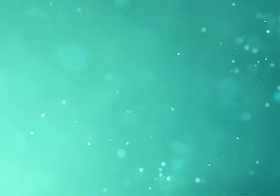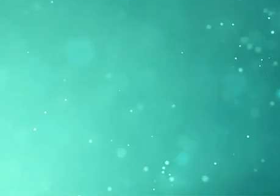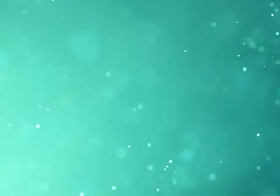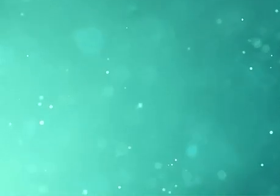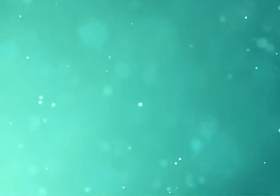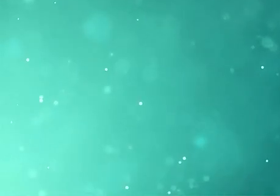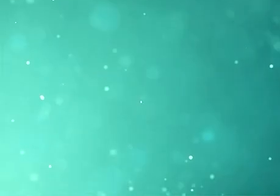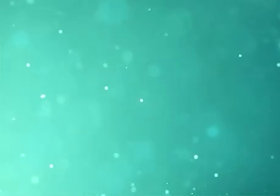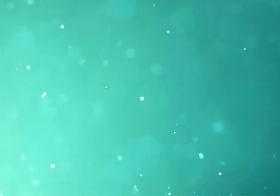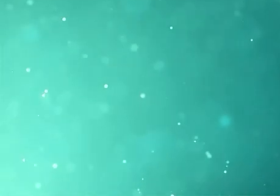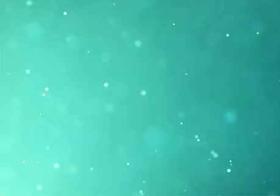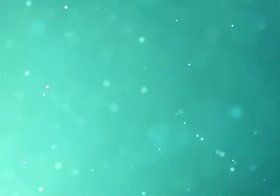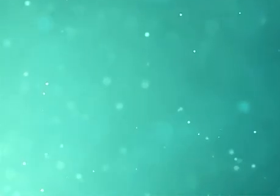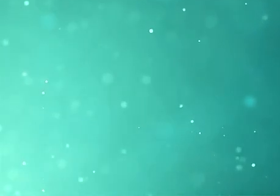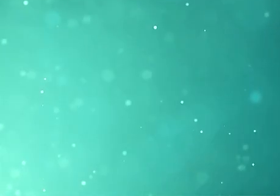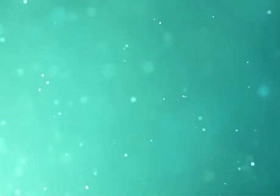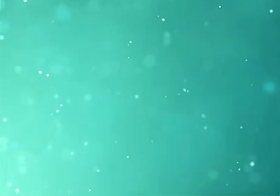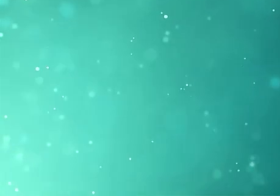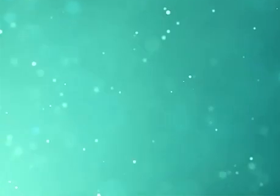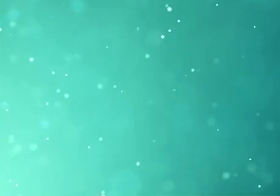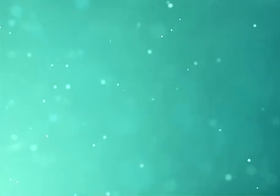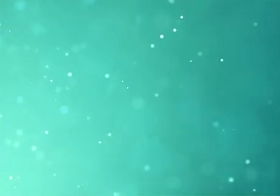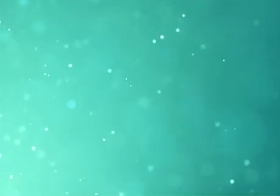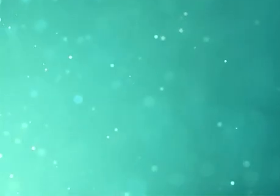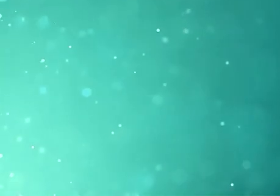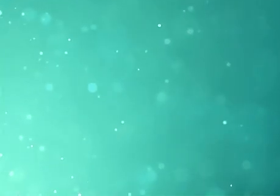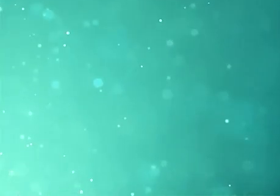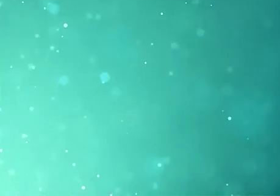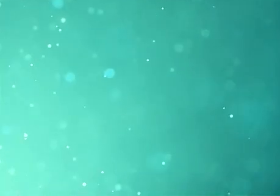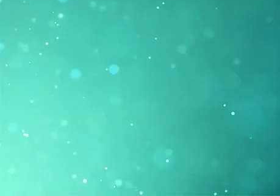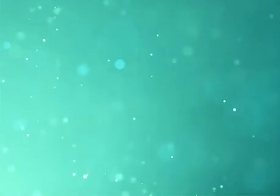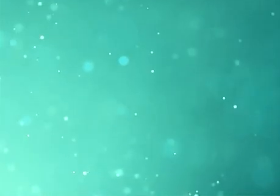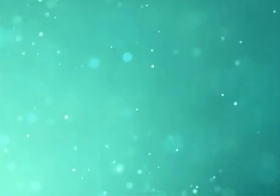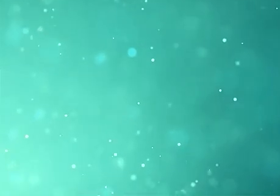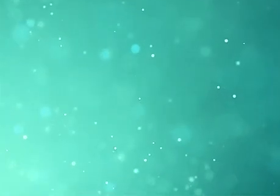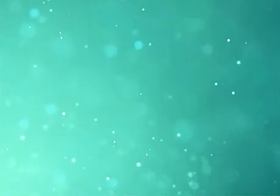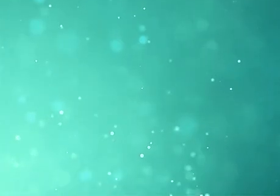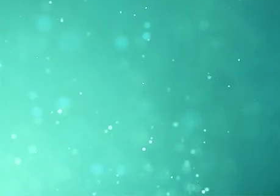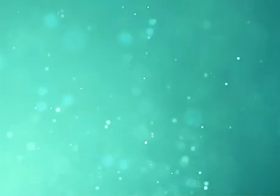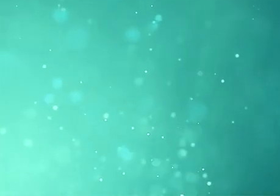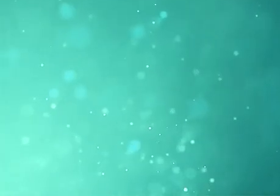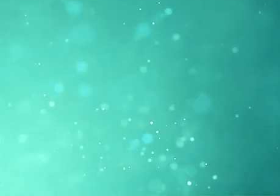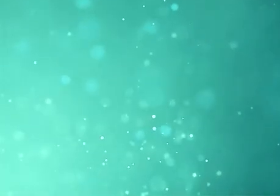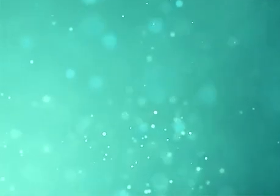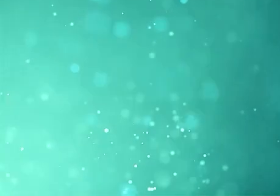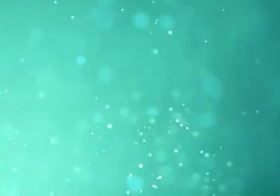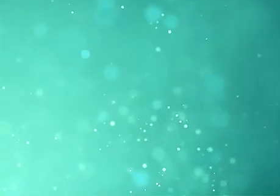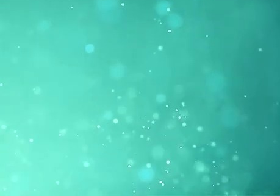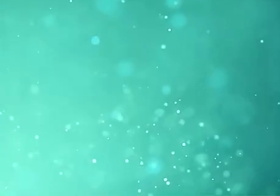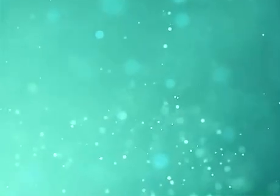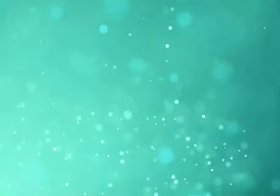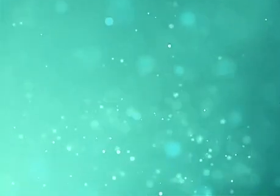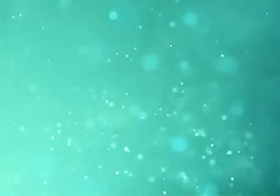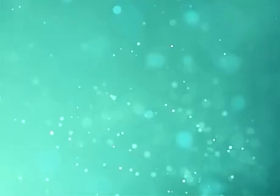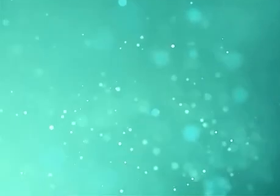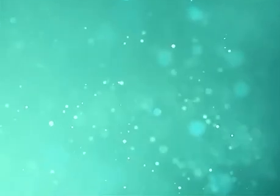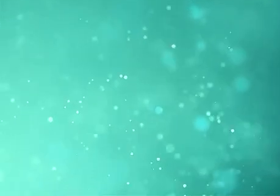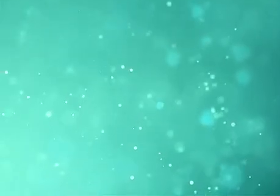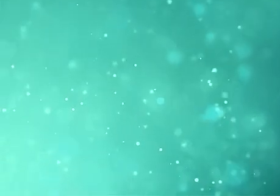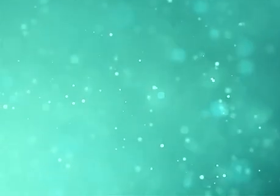against the lower inclinations, the passionate whims and distracting caprice of the lower ego.